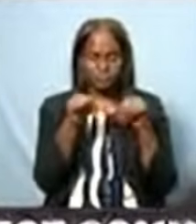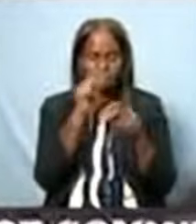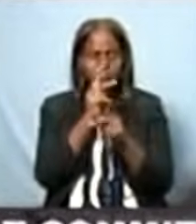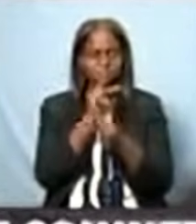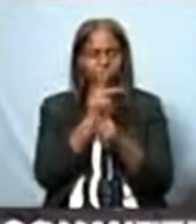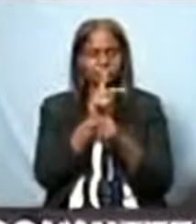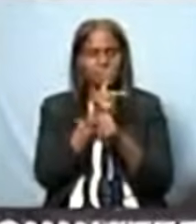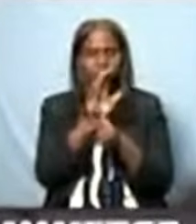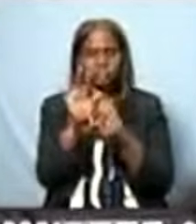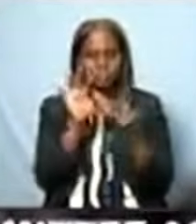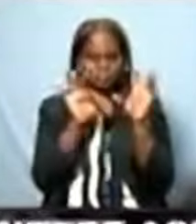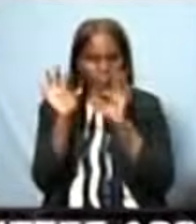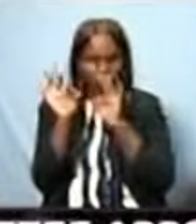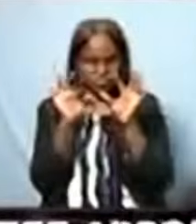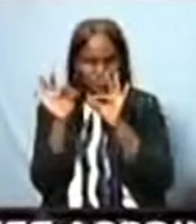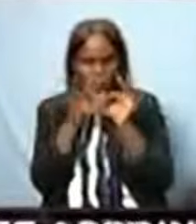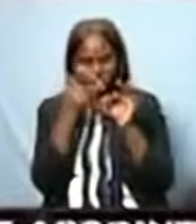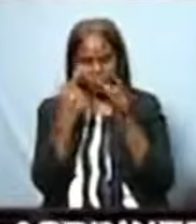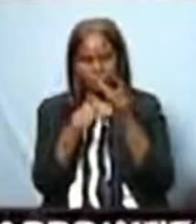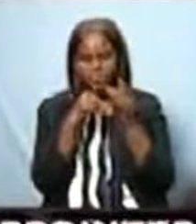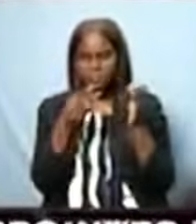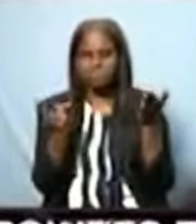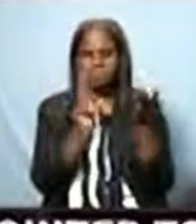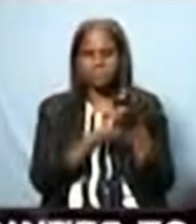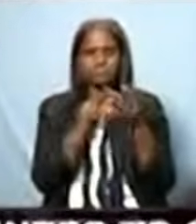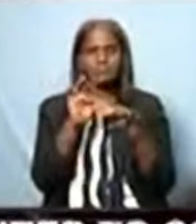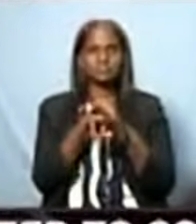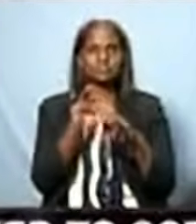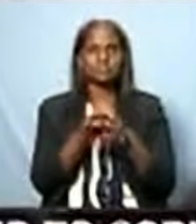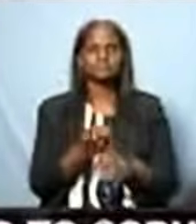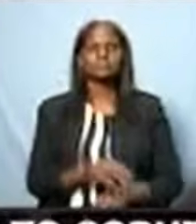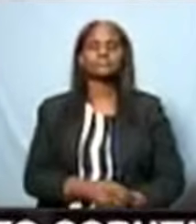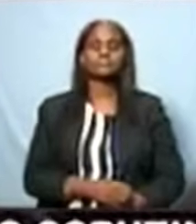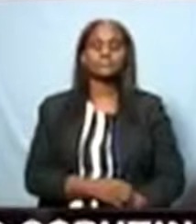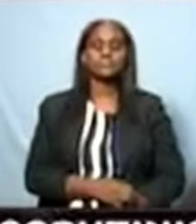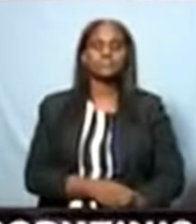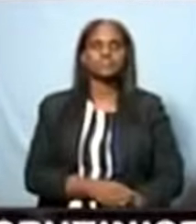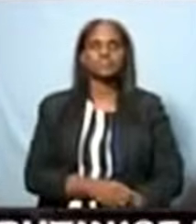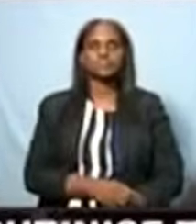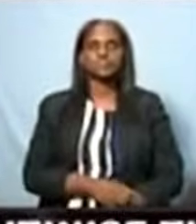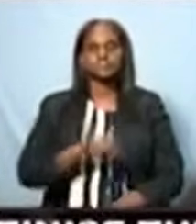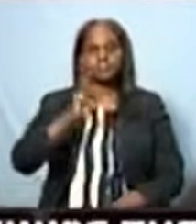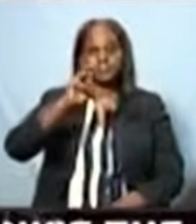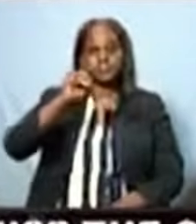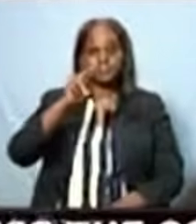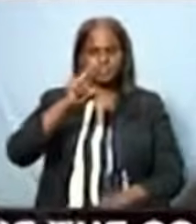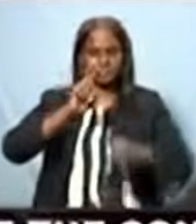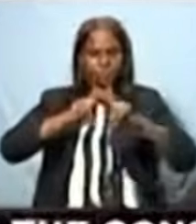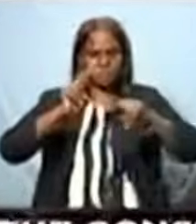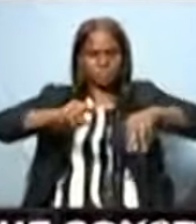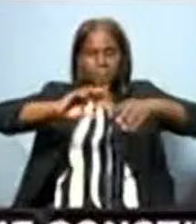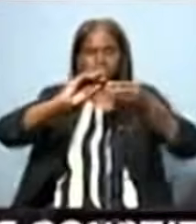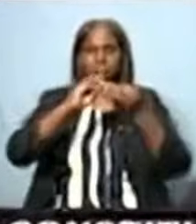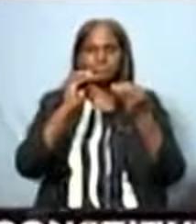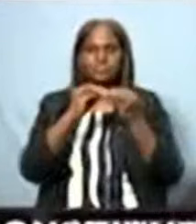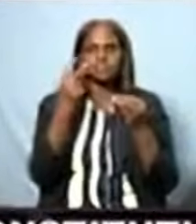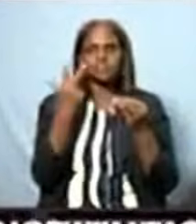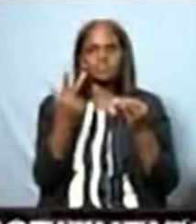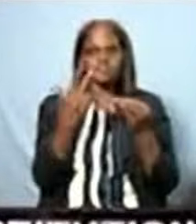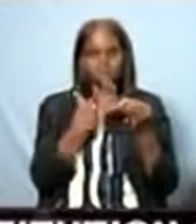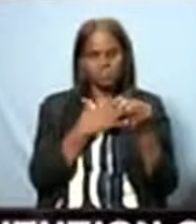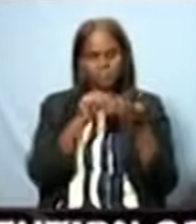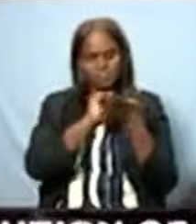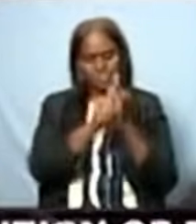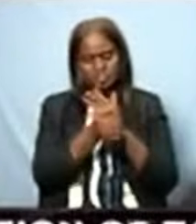that nomination should not replace election. Mr. Chair, number 3,